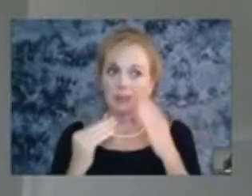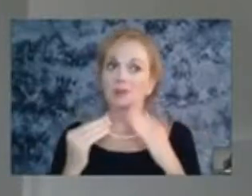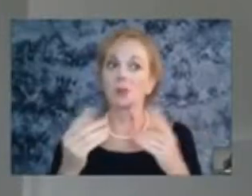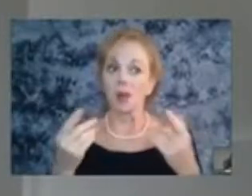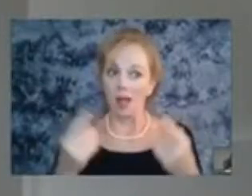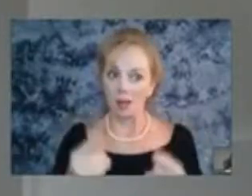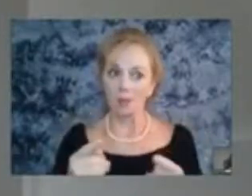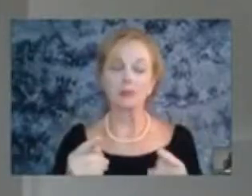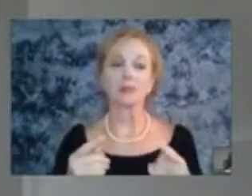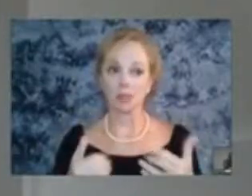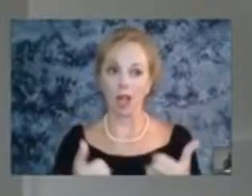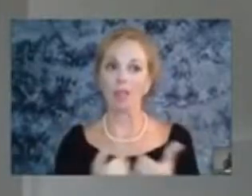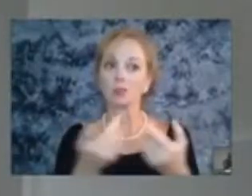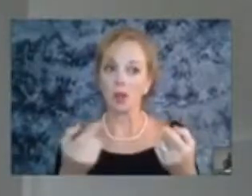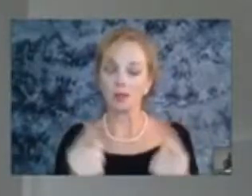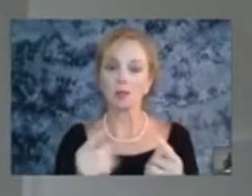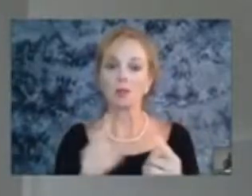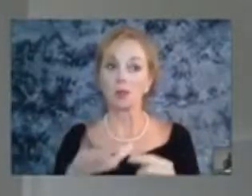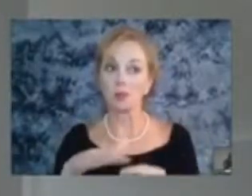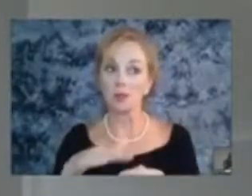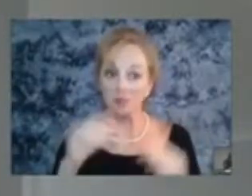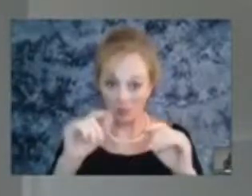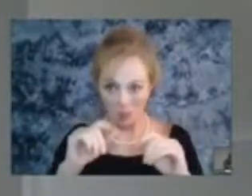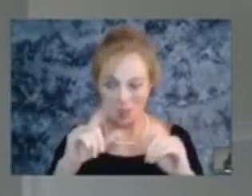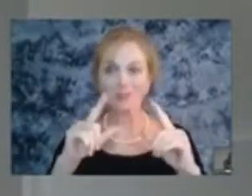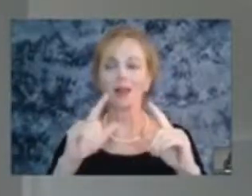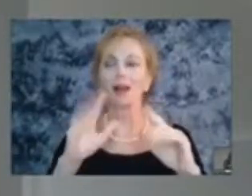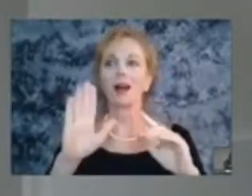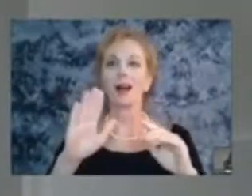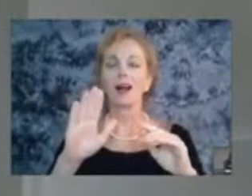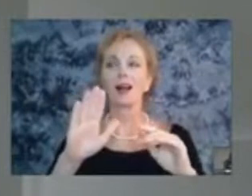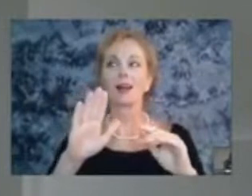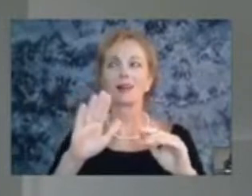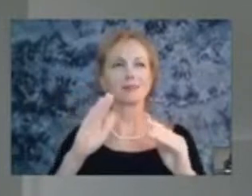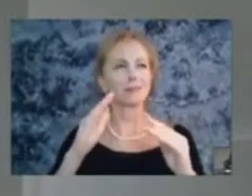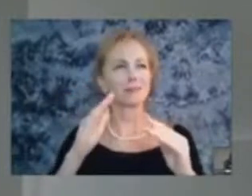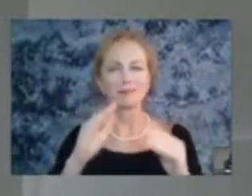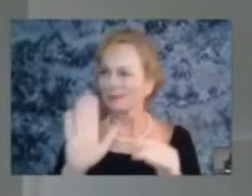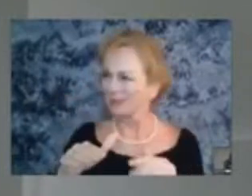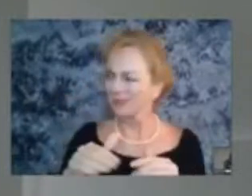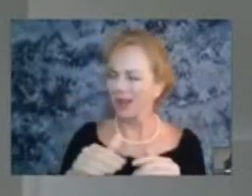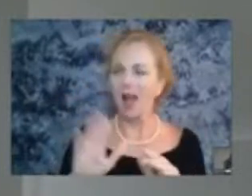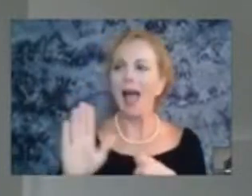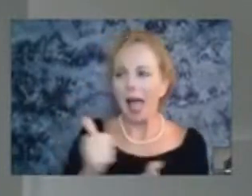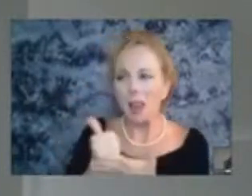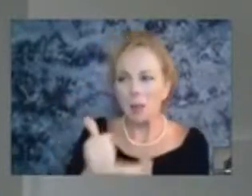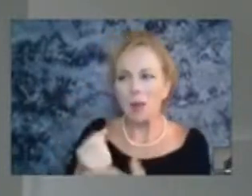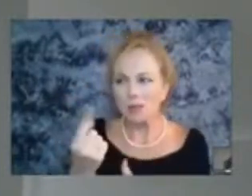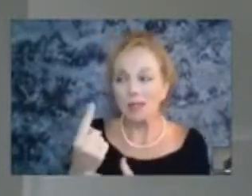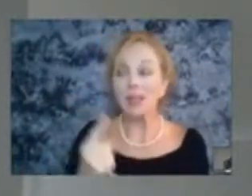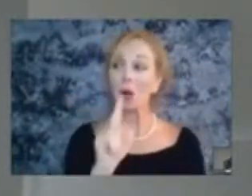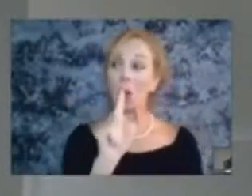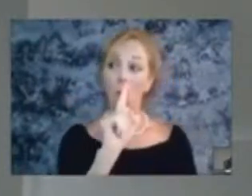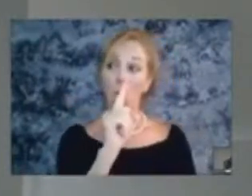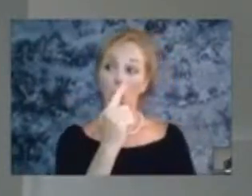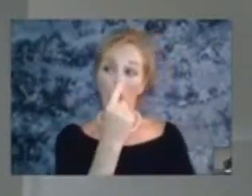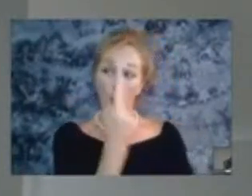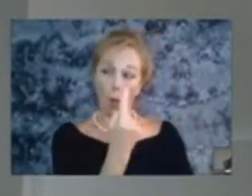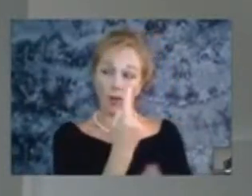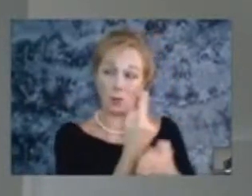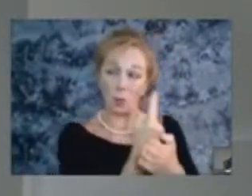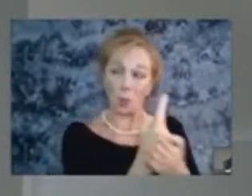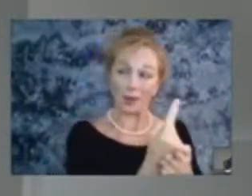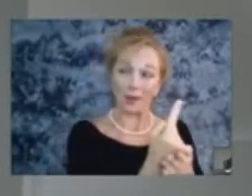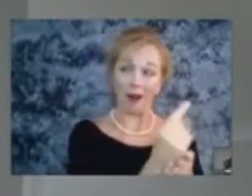expectation, because I think there'll be some surprises when they realize, oh, that's 1 week on and 2 weeks off, if you will. So that's not really a question, but just a